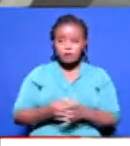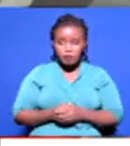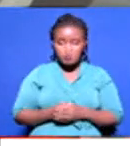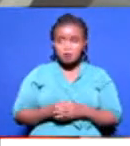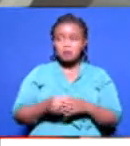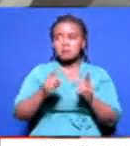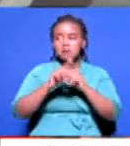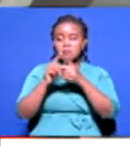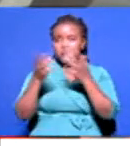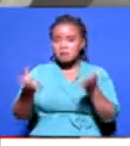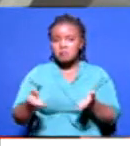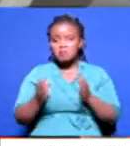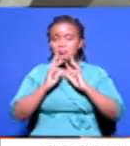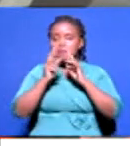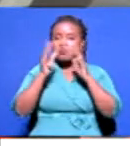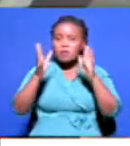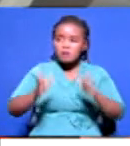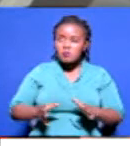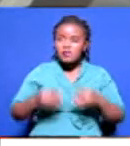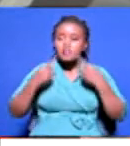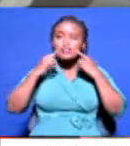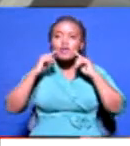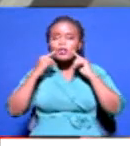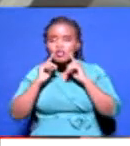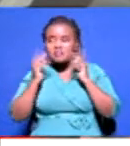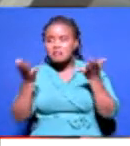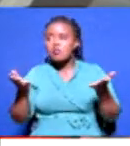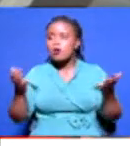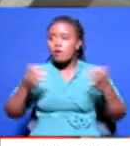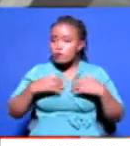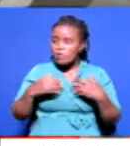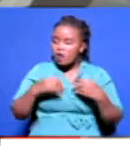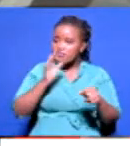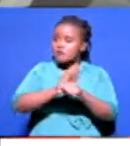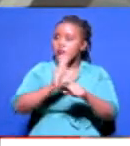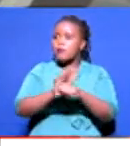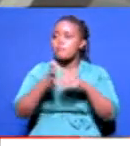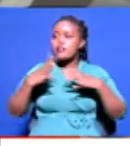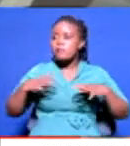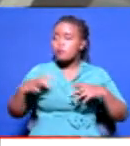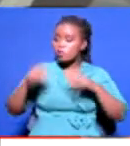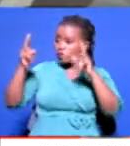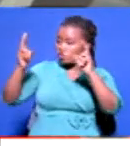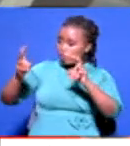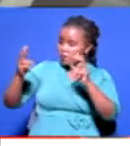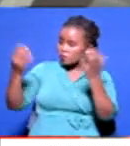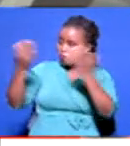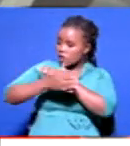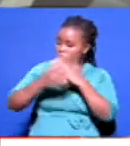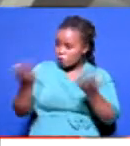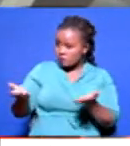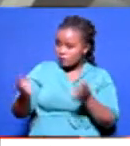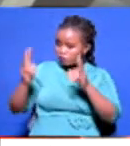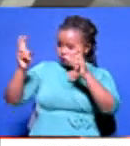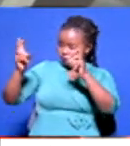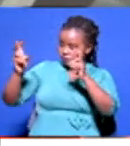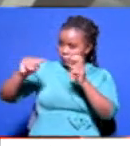Safina Ching, will be hosting. She'll be hosting a number of people. The topic of discussion tonight is Kenya Decides,